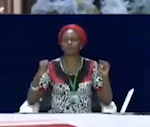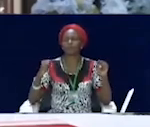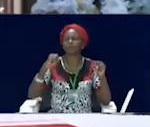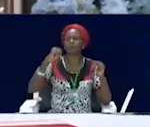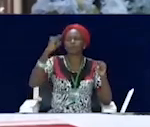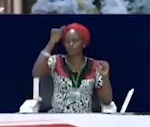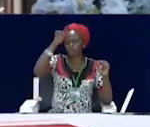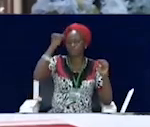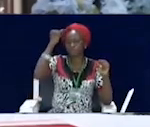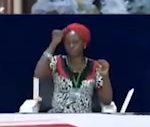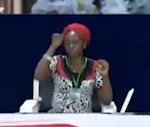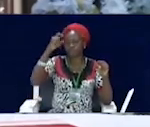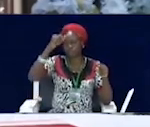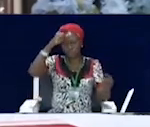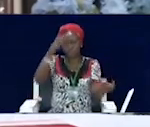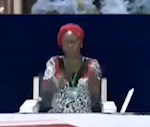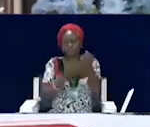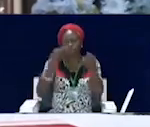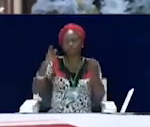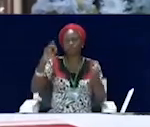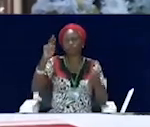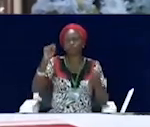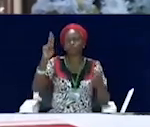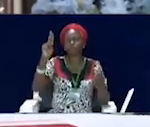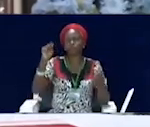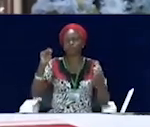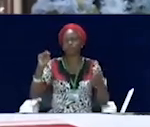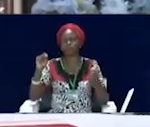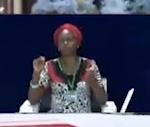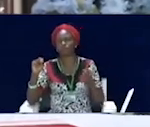Joshua, the son of Nun,